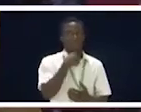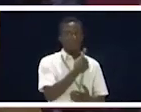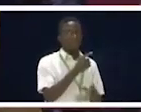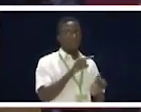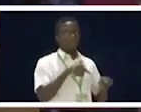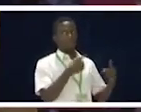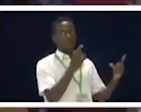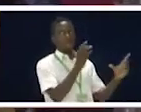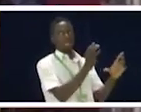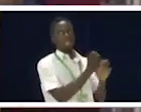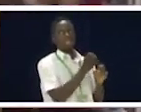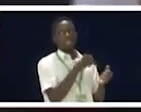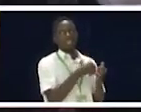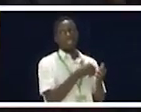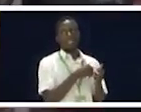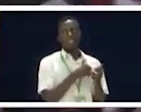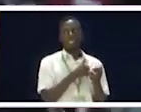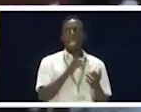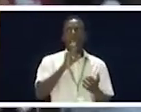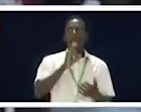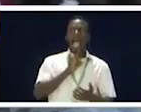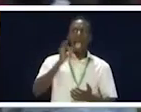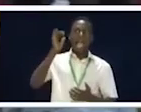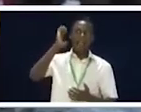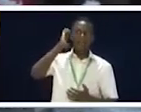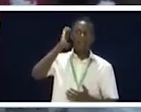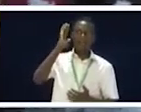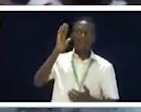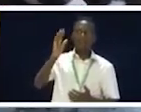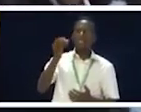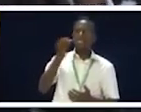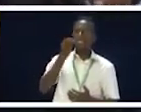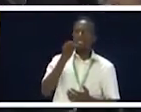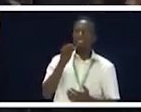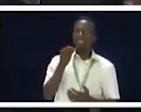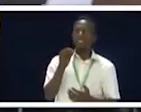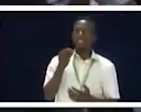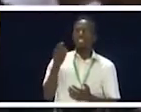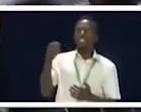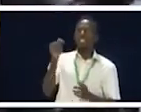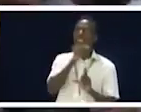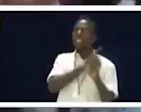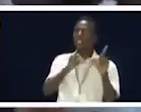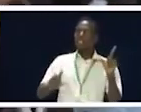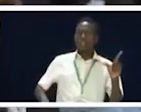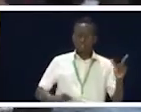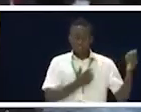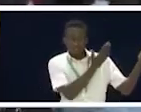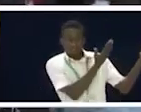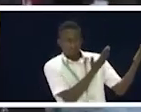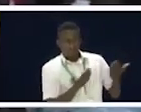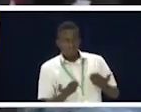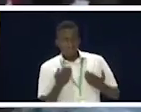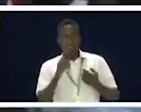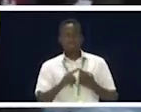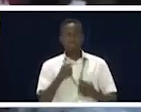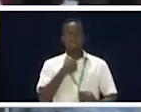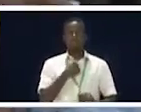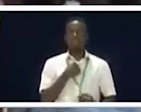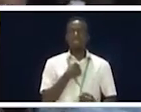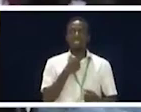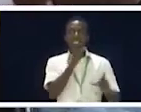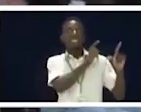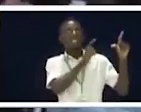it. And Isaac asked Jacob, how is it that you have brought it? And he said, the Lord brought it to me.